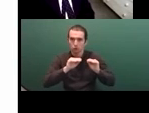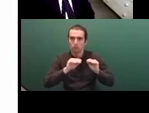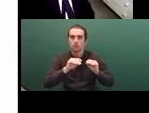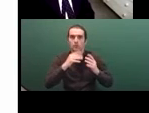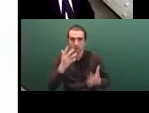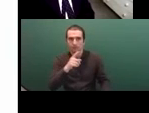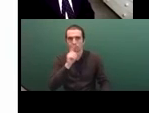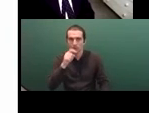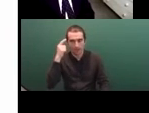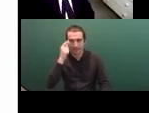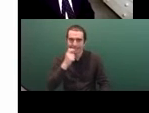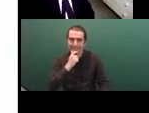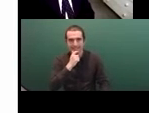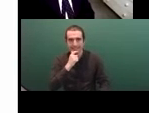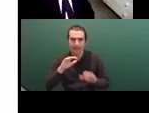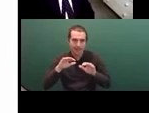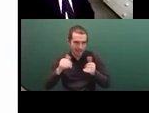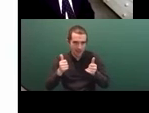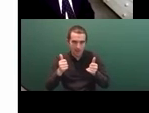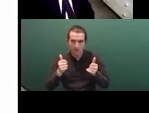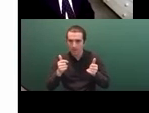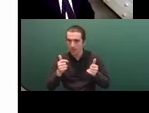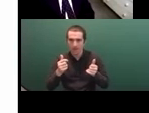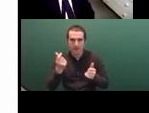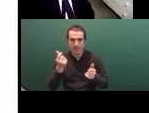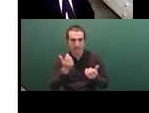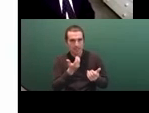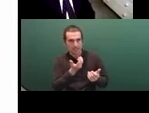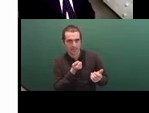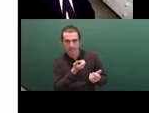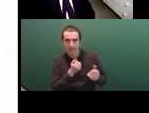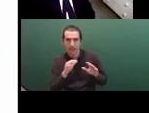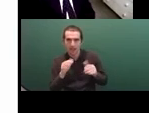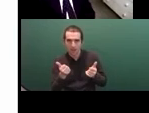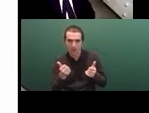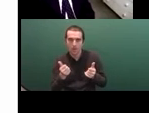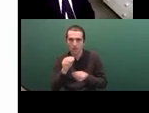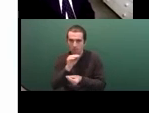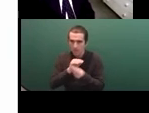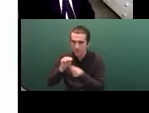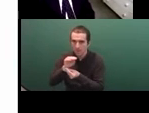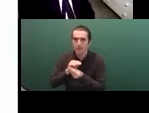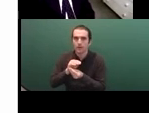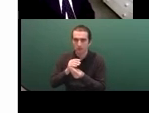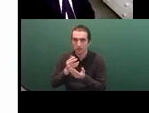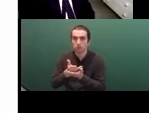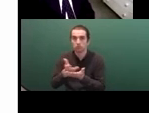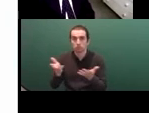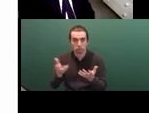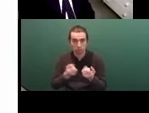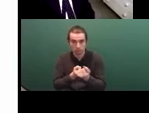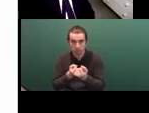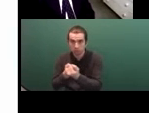these students, these schools are also making use of alternative curriculums that